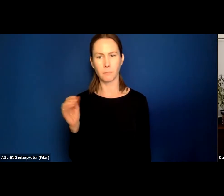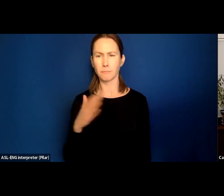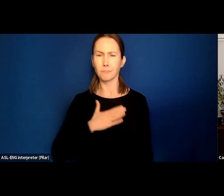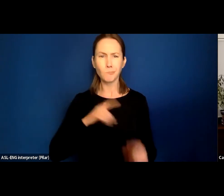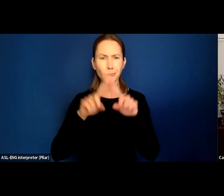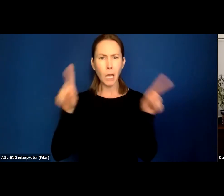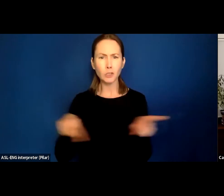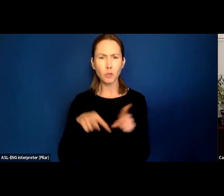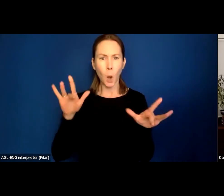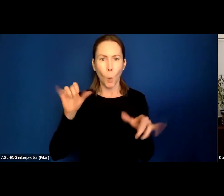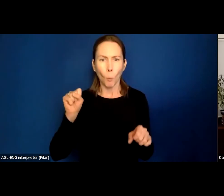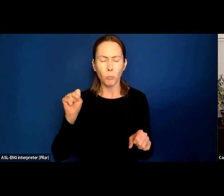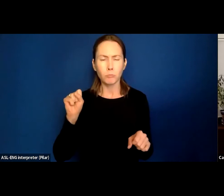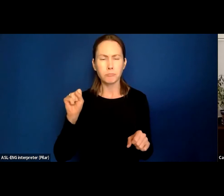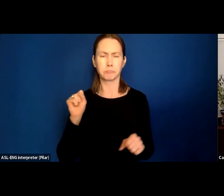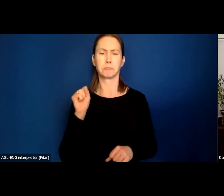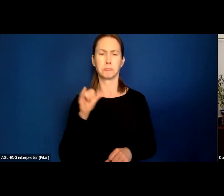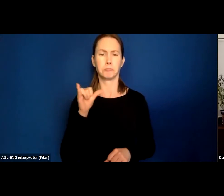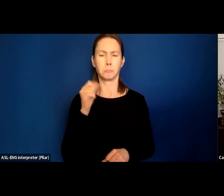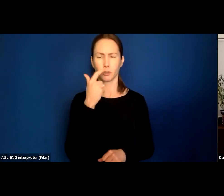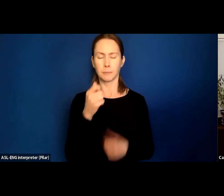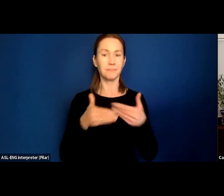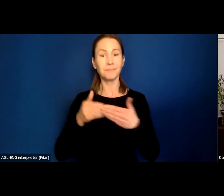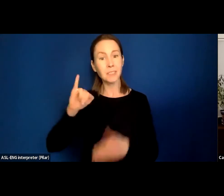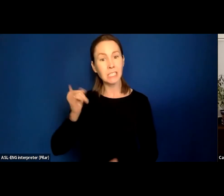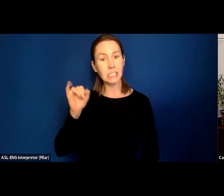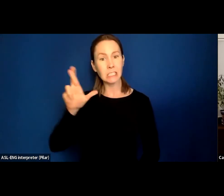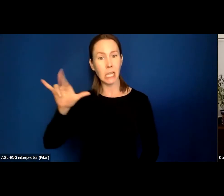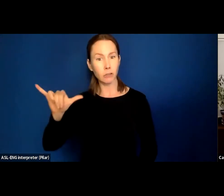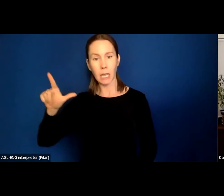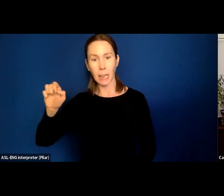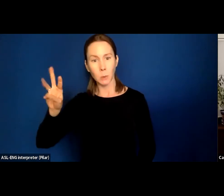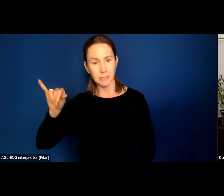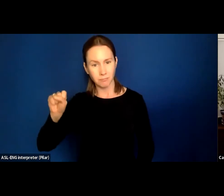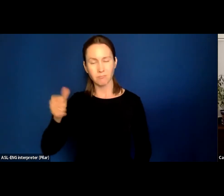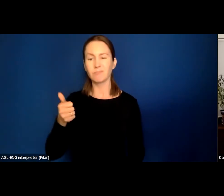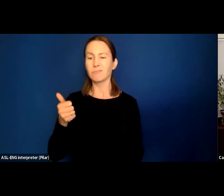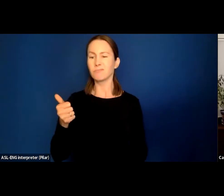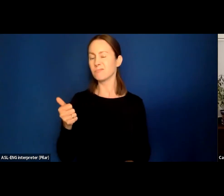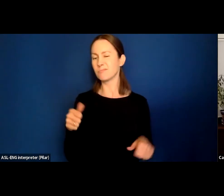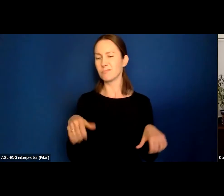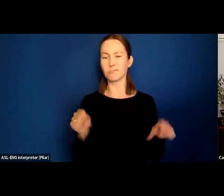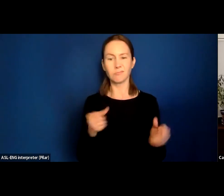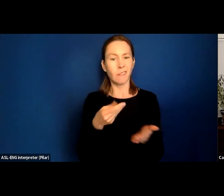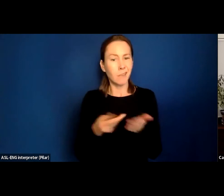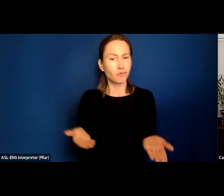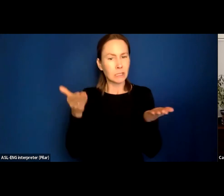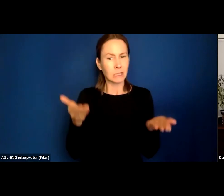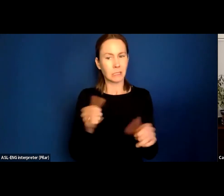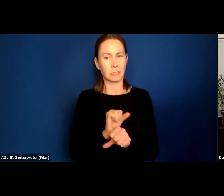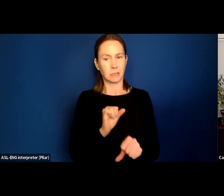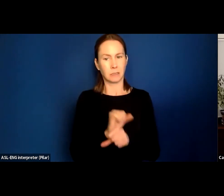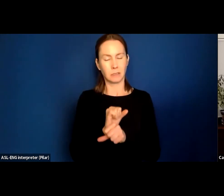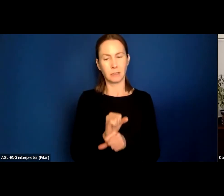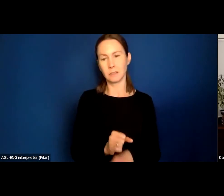That's interesting. So Jerry Lewis, they did these, fundraising efforts, and Jerry